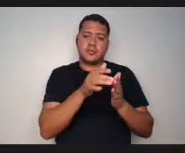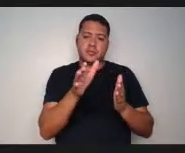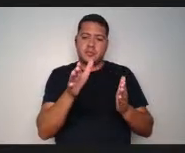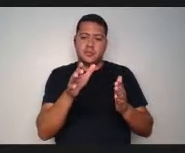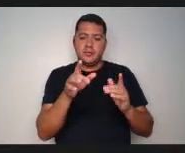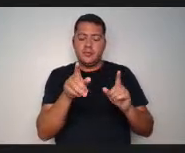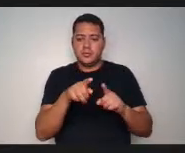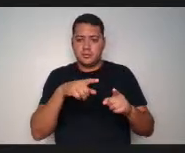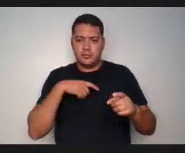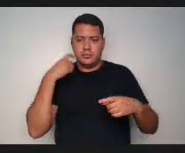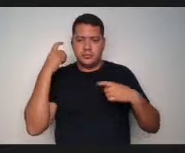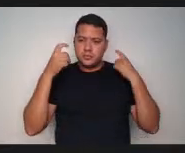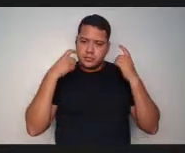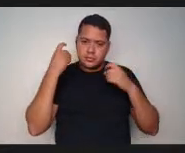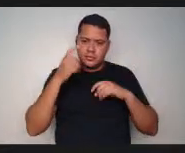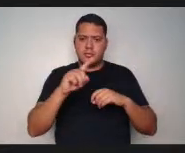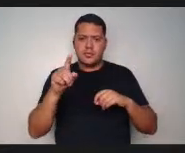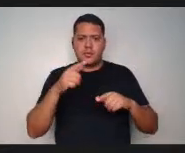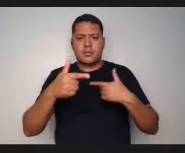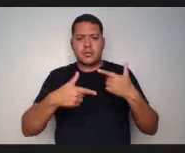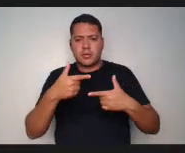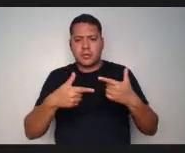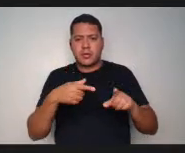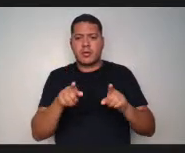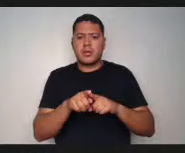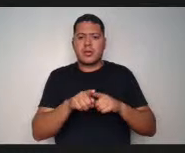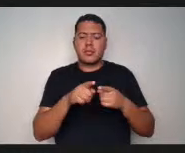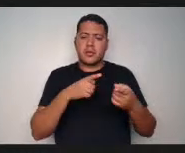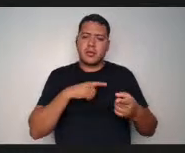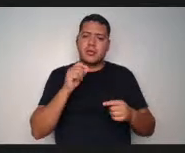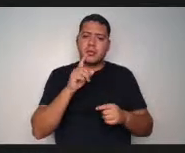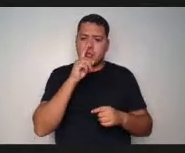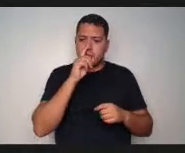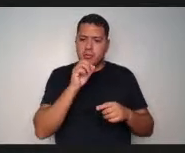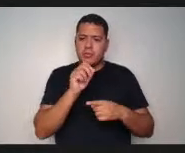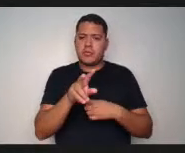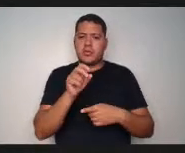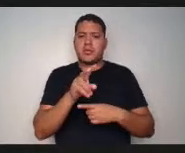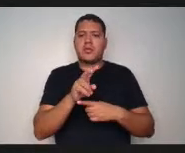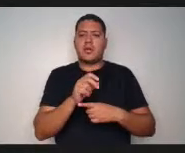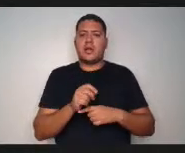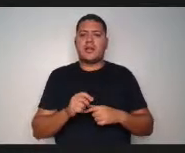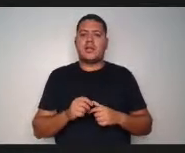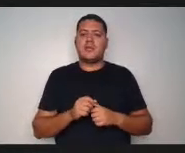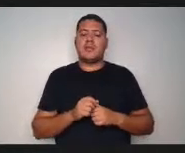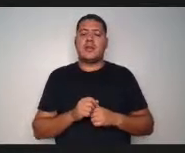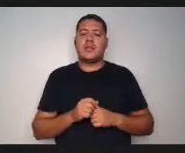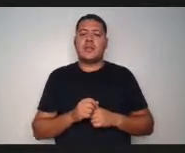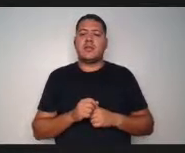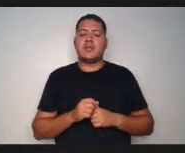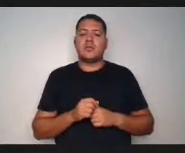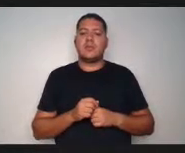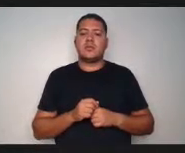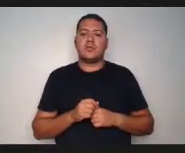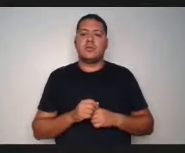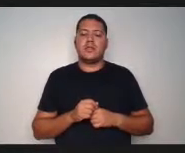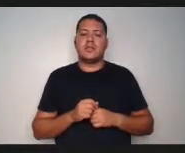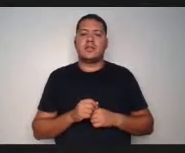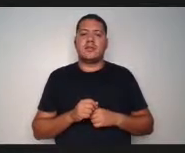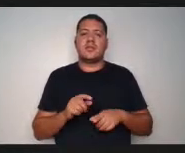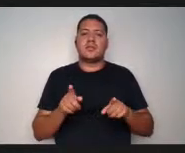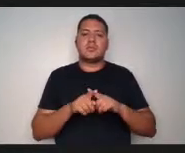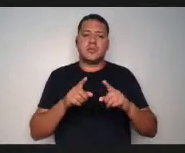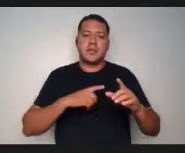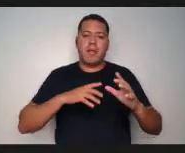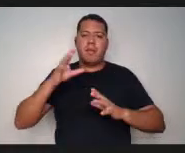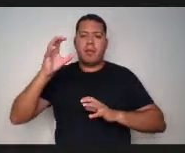to the virus. There was more work-family conflict. If you are a low-wage worker, your children are home